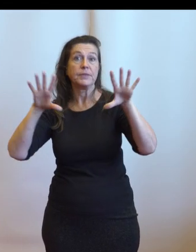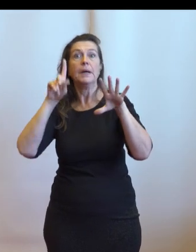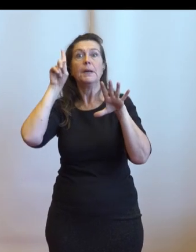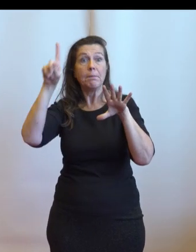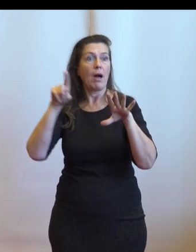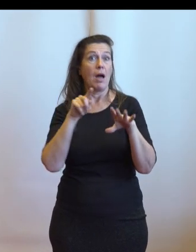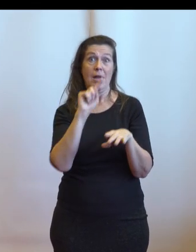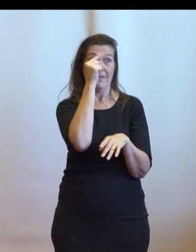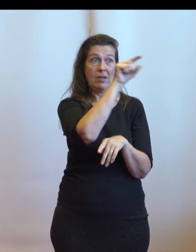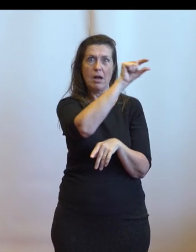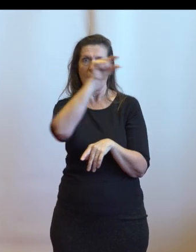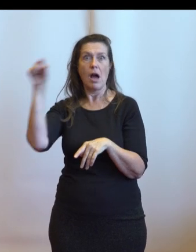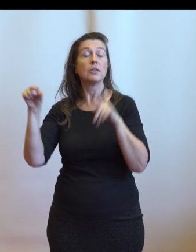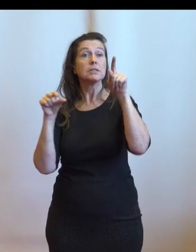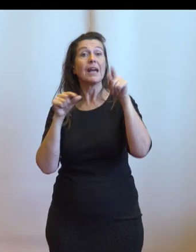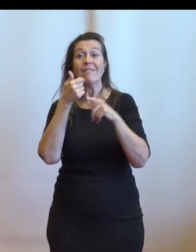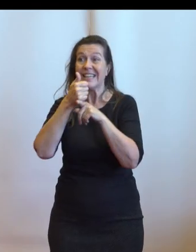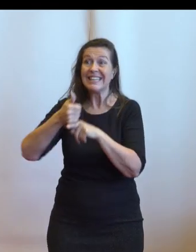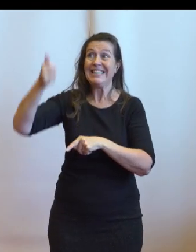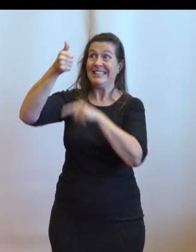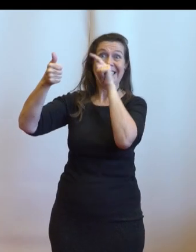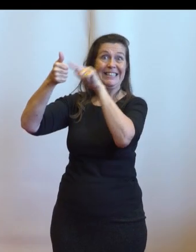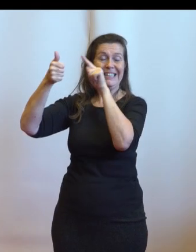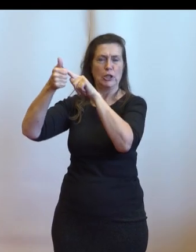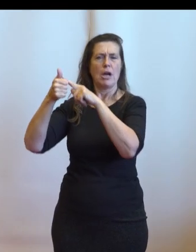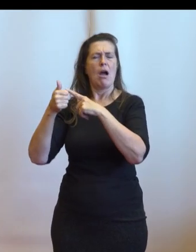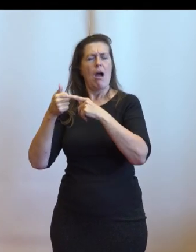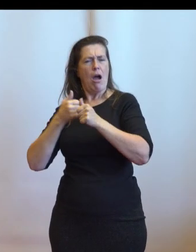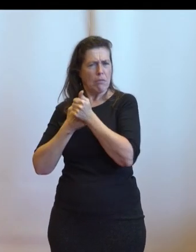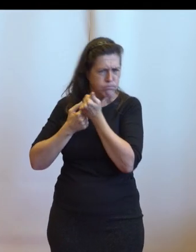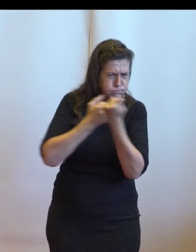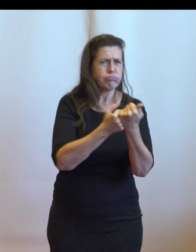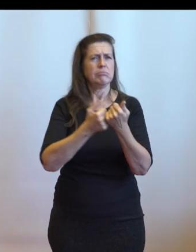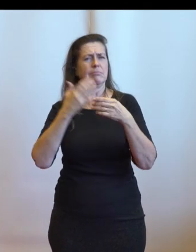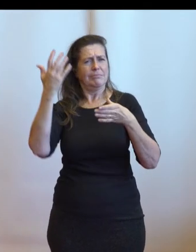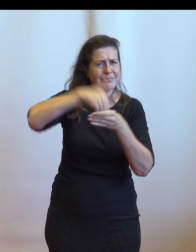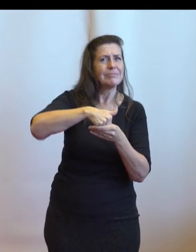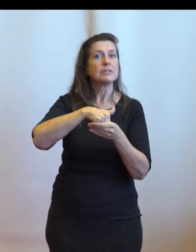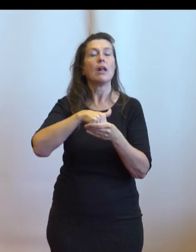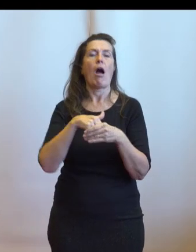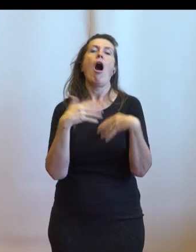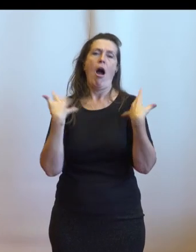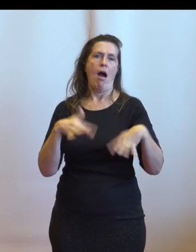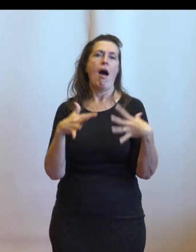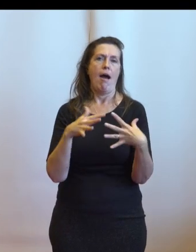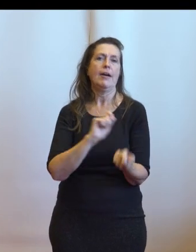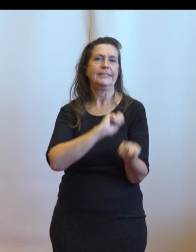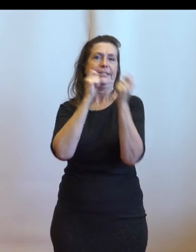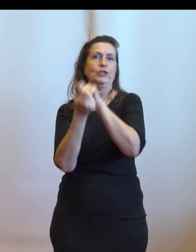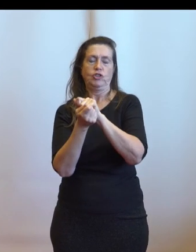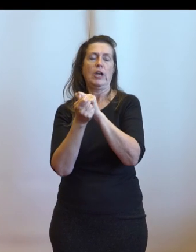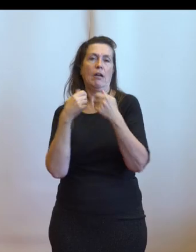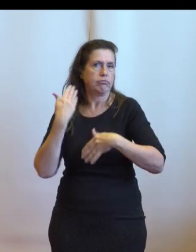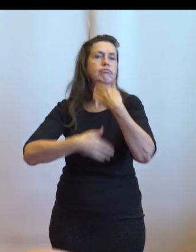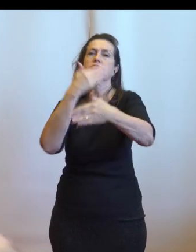level champion will make it a lot easier to then go on and do the other things. So although they're not in a kind of an order, sometimes it can